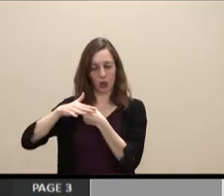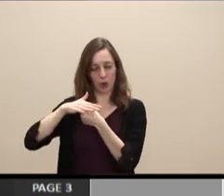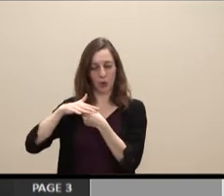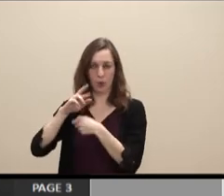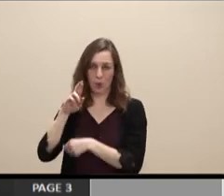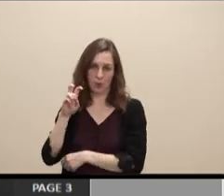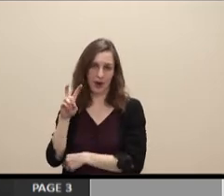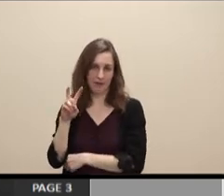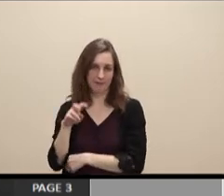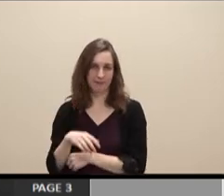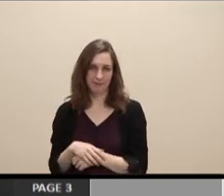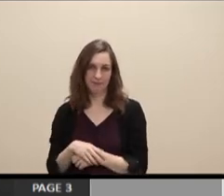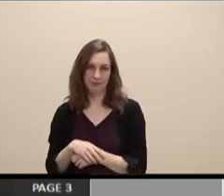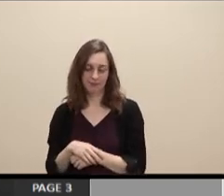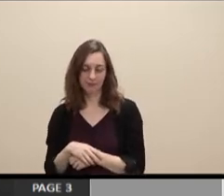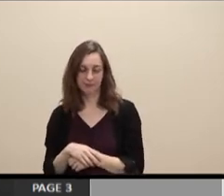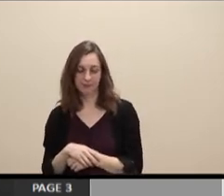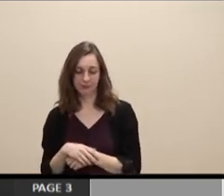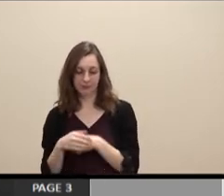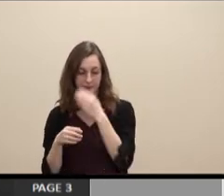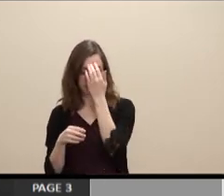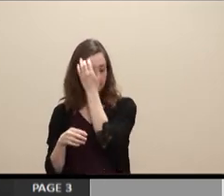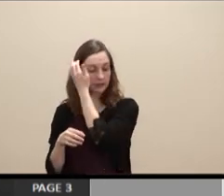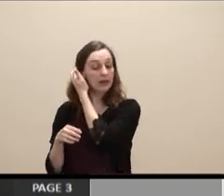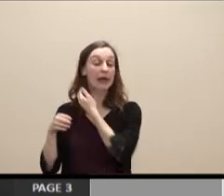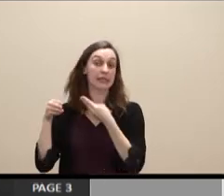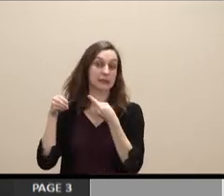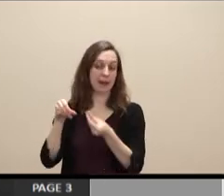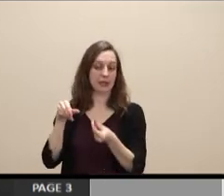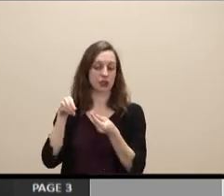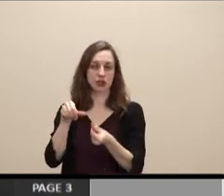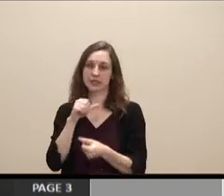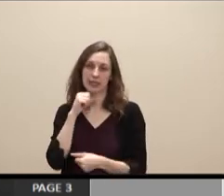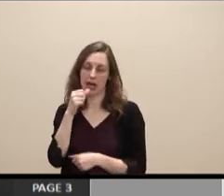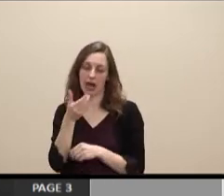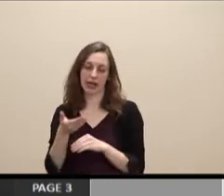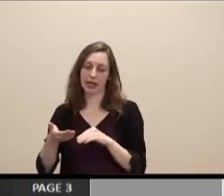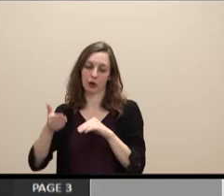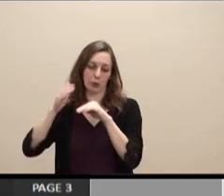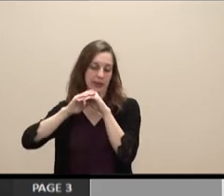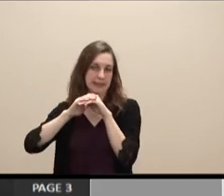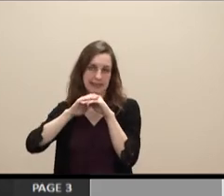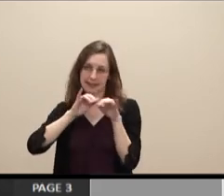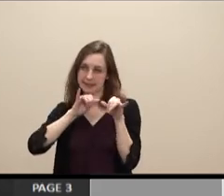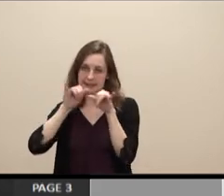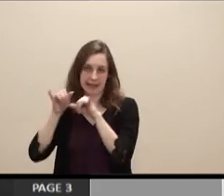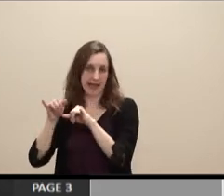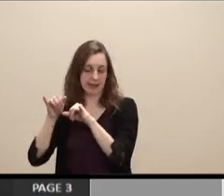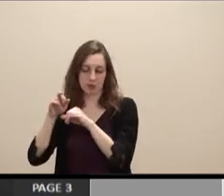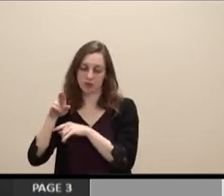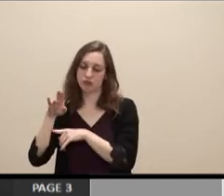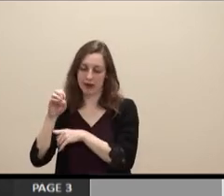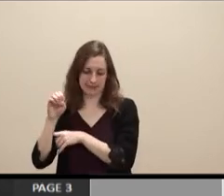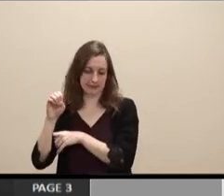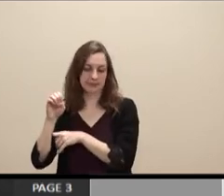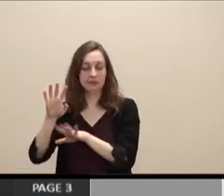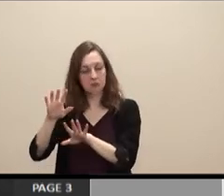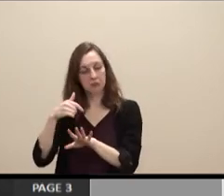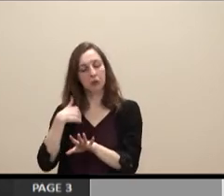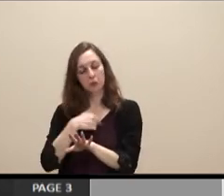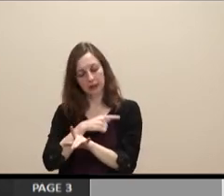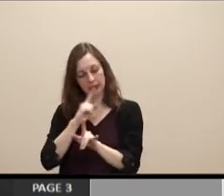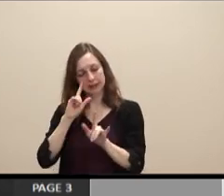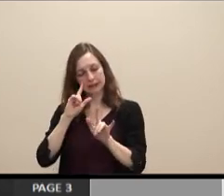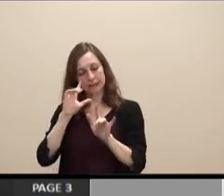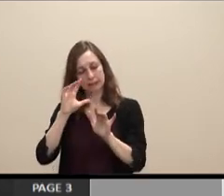revenue. The expenditures did not increase at the same rate. Now, budgetarily, we expected